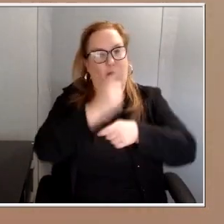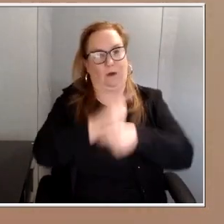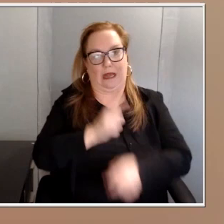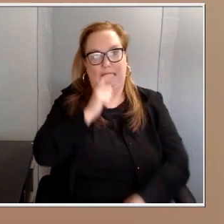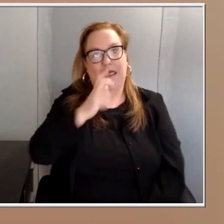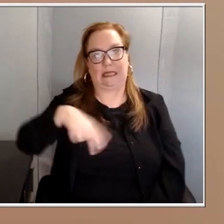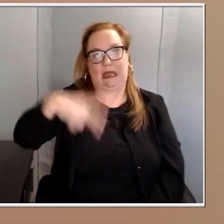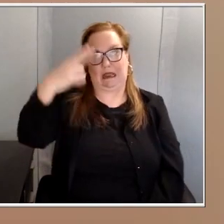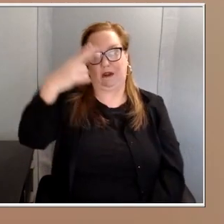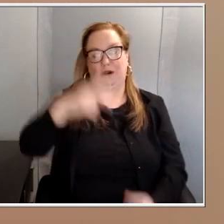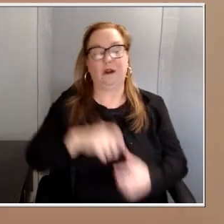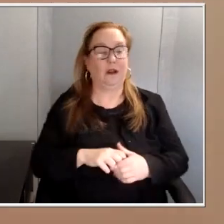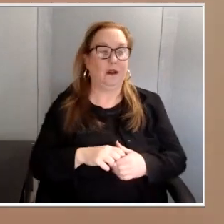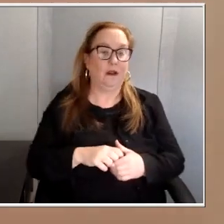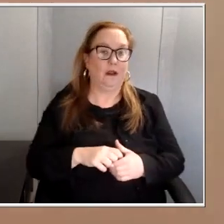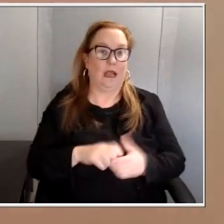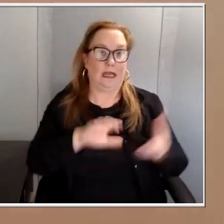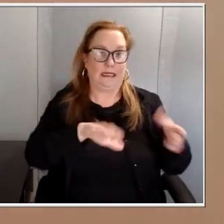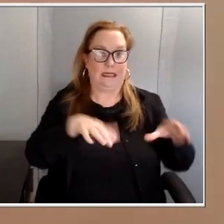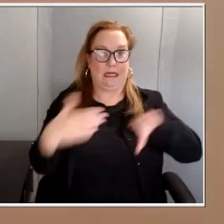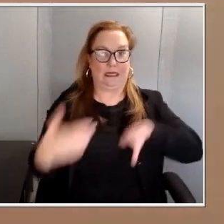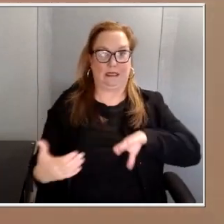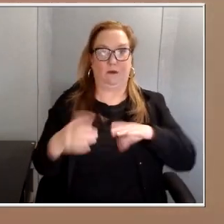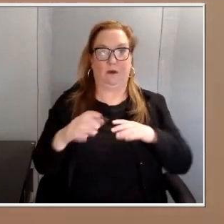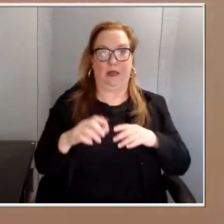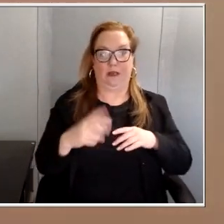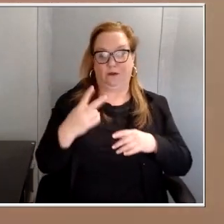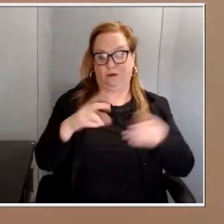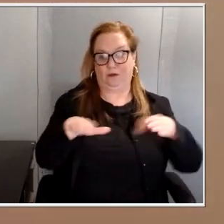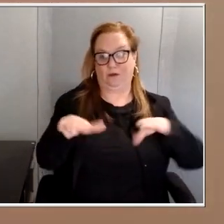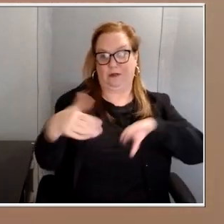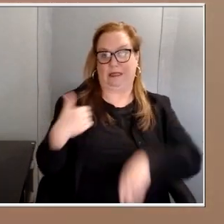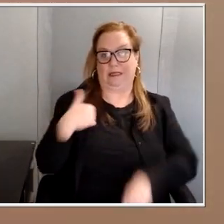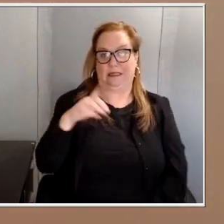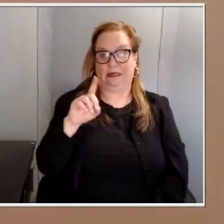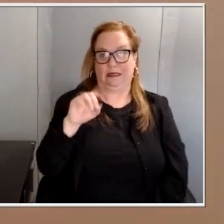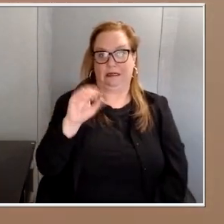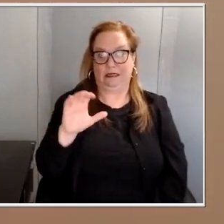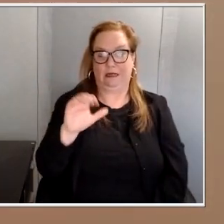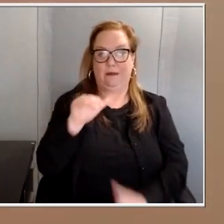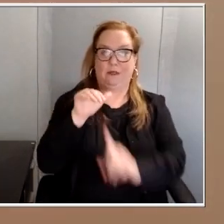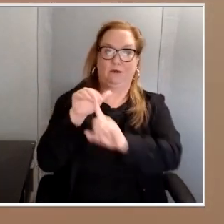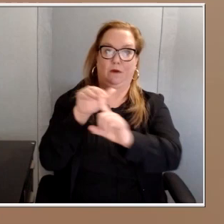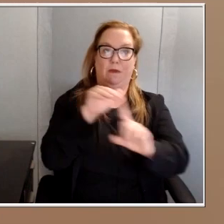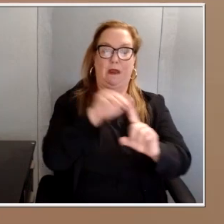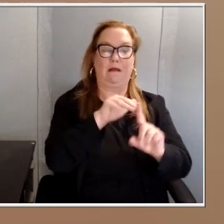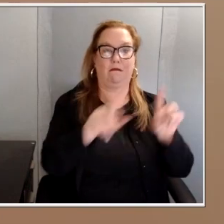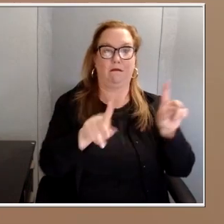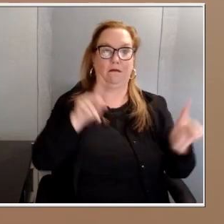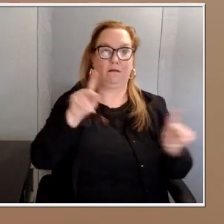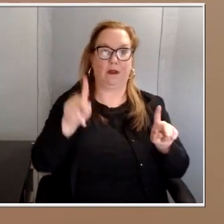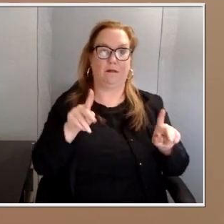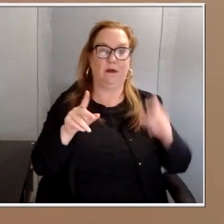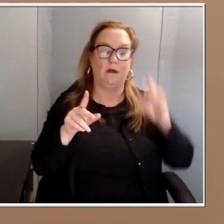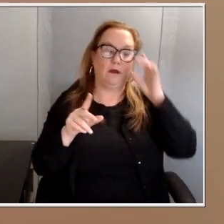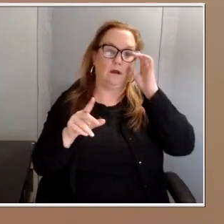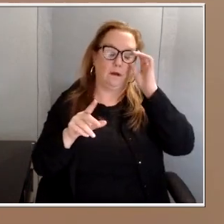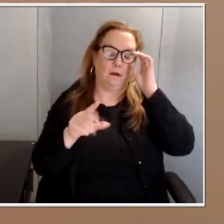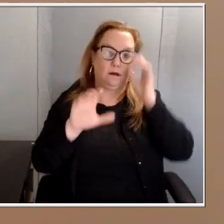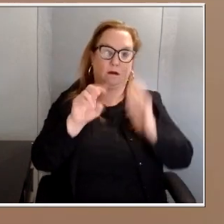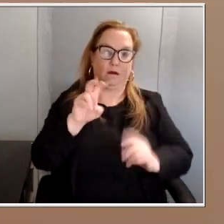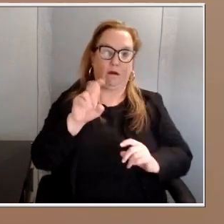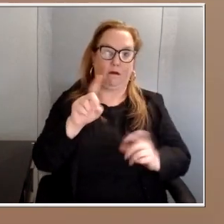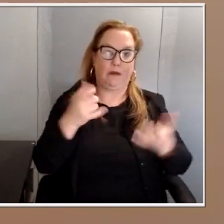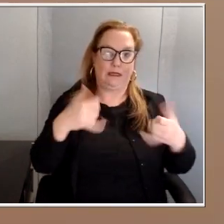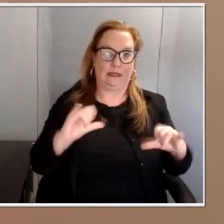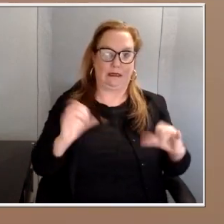The other thing is we're still seeing deaths. We had 2 deaths in December, and it's a reminder to folks that this COVID is still